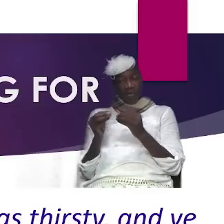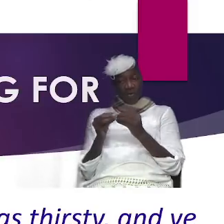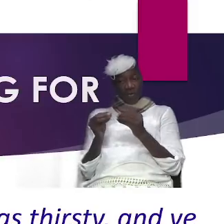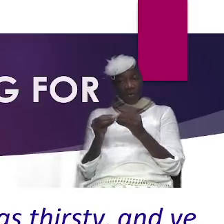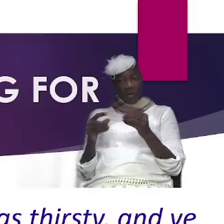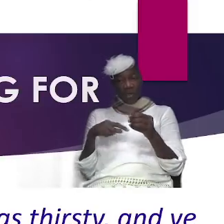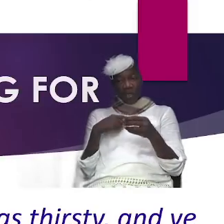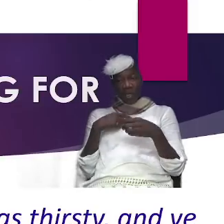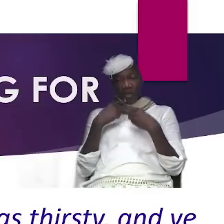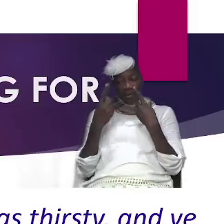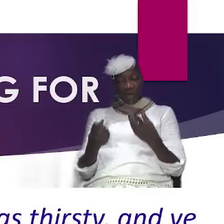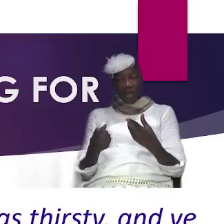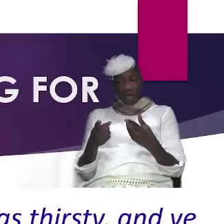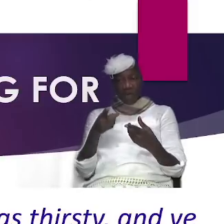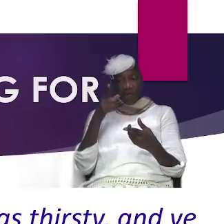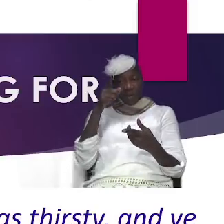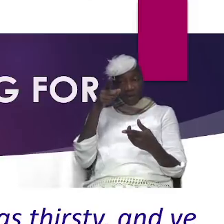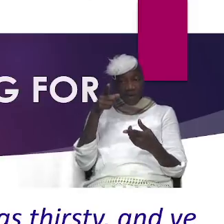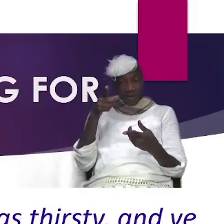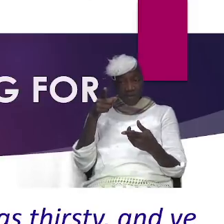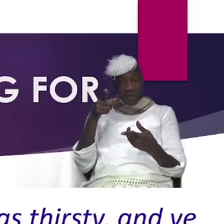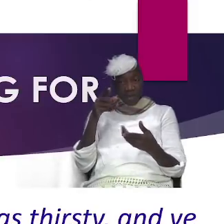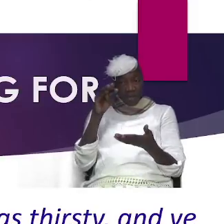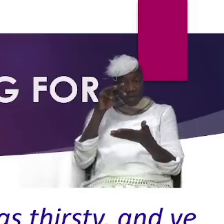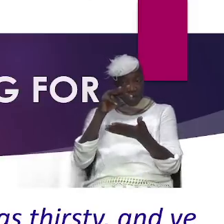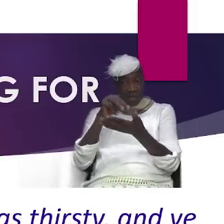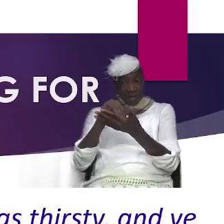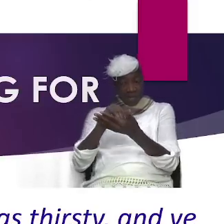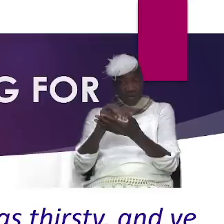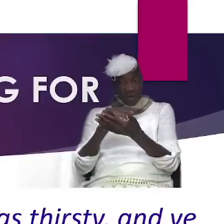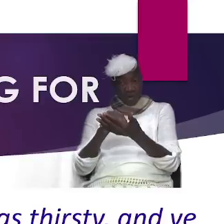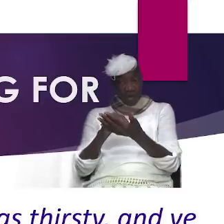I give $1,000 towards, because we are, for us, we are